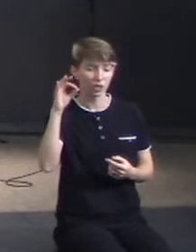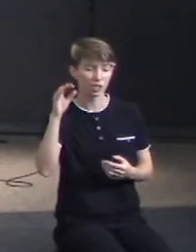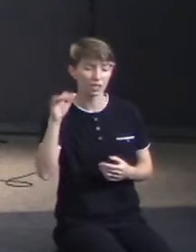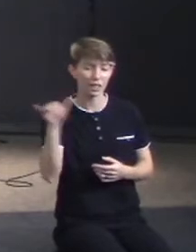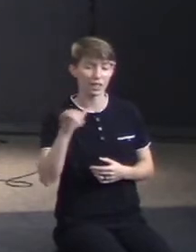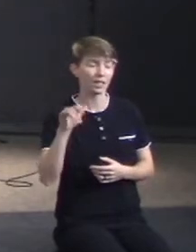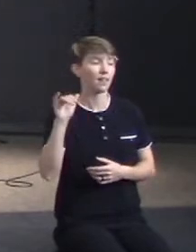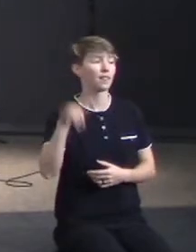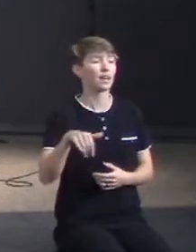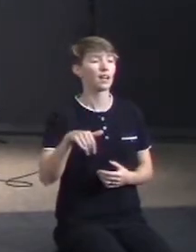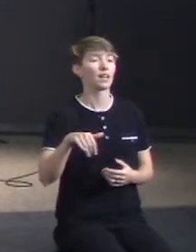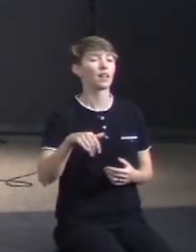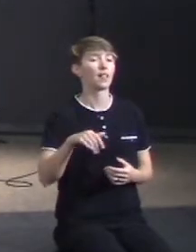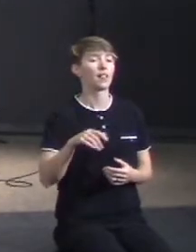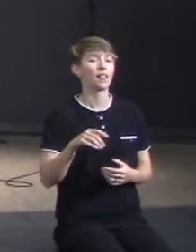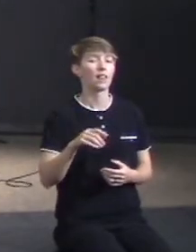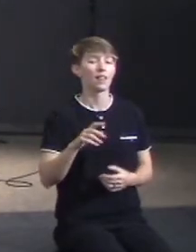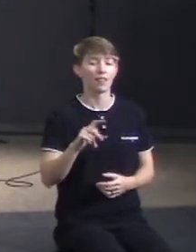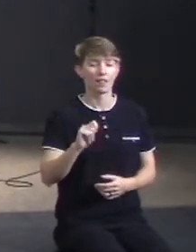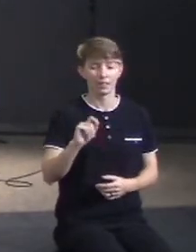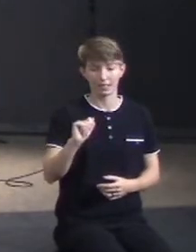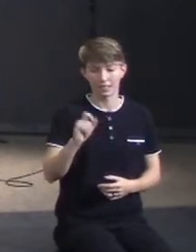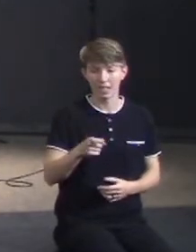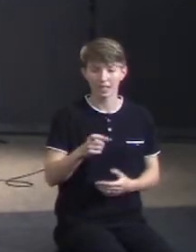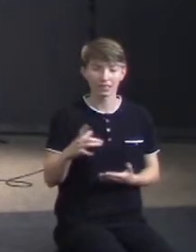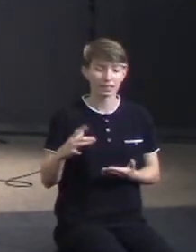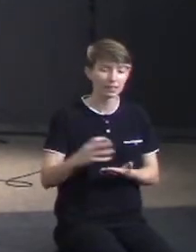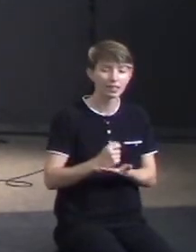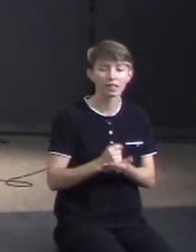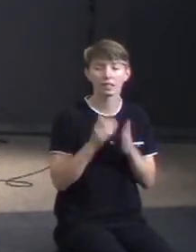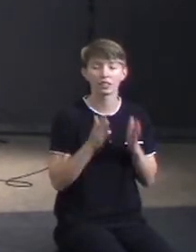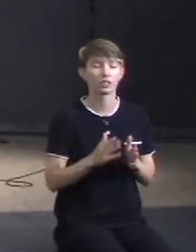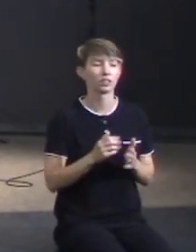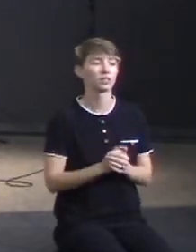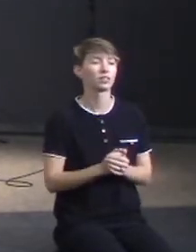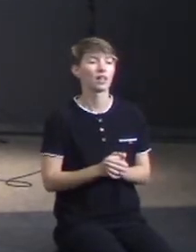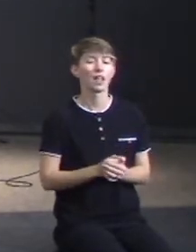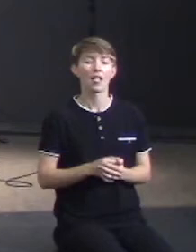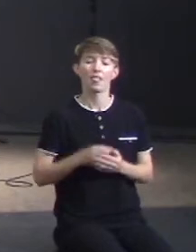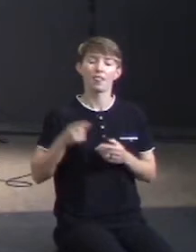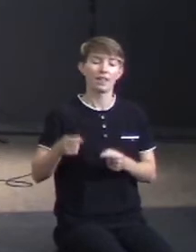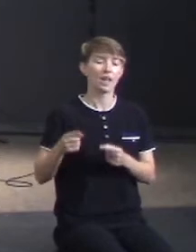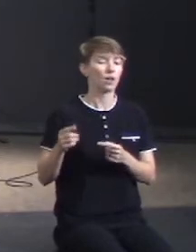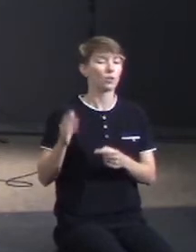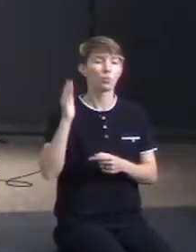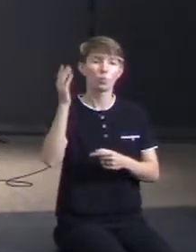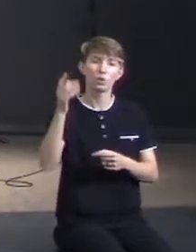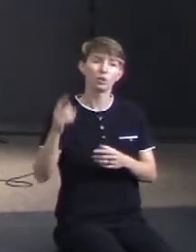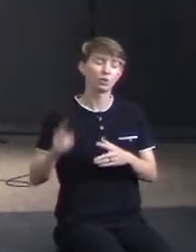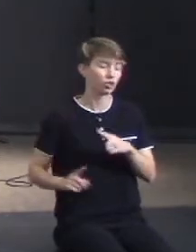the tax collectors, the most vile, they'll show up for something like that.